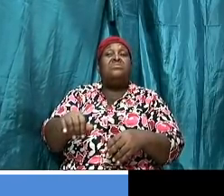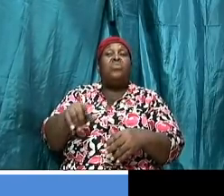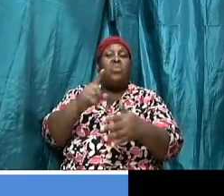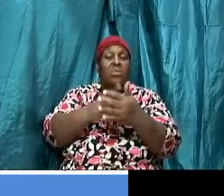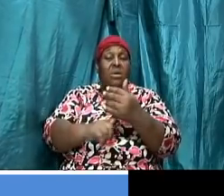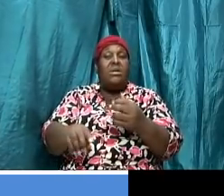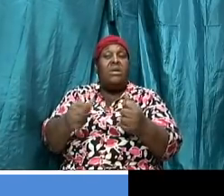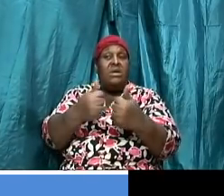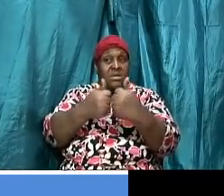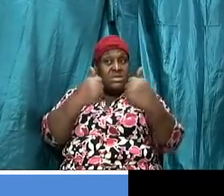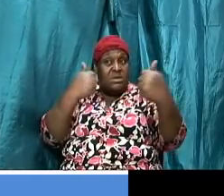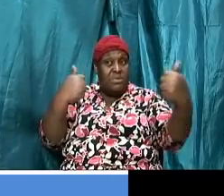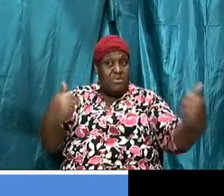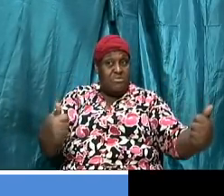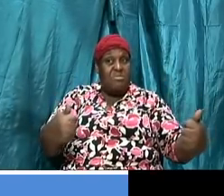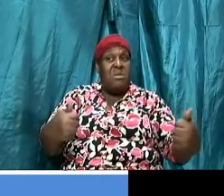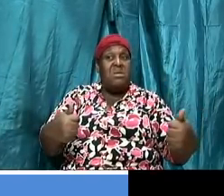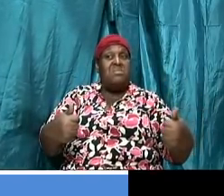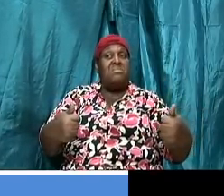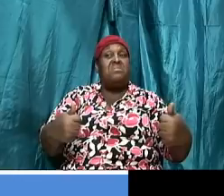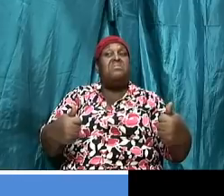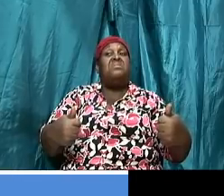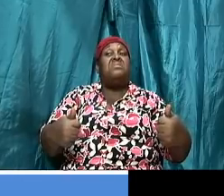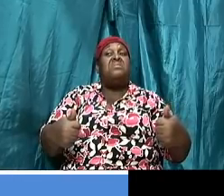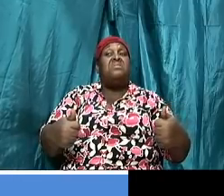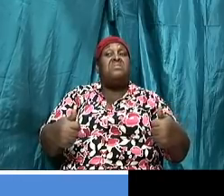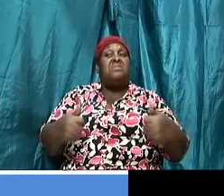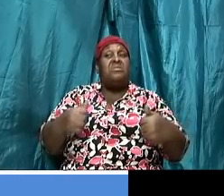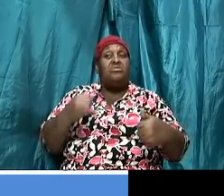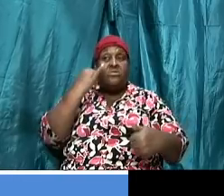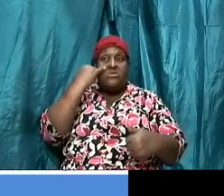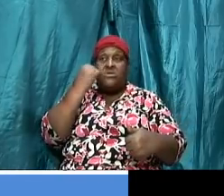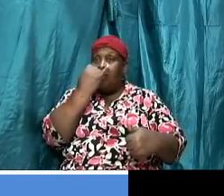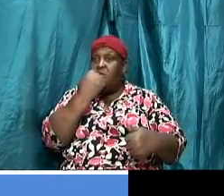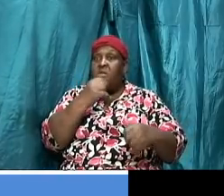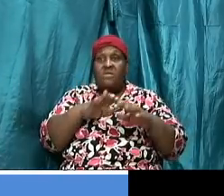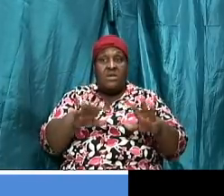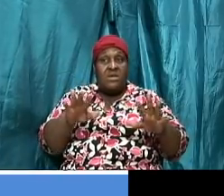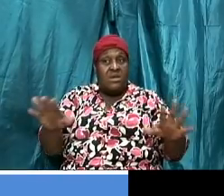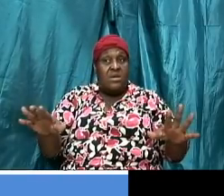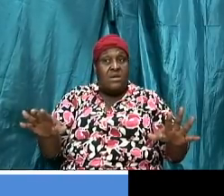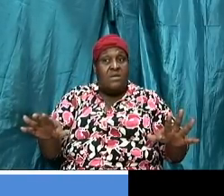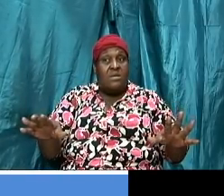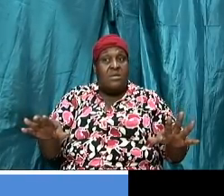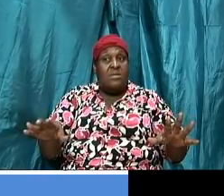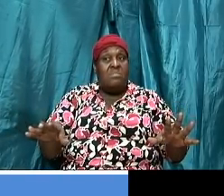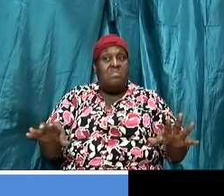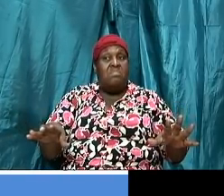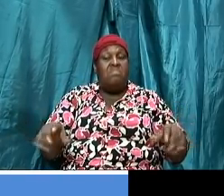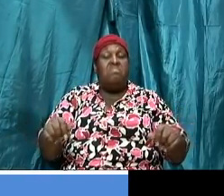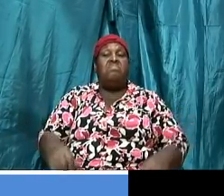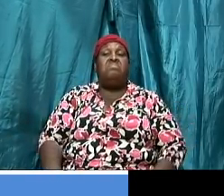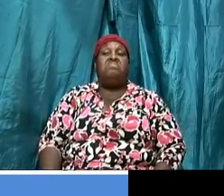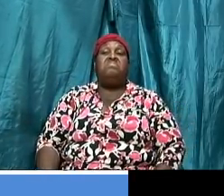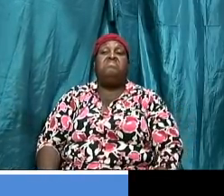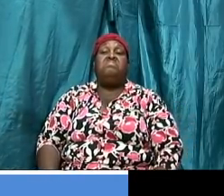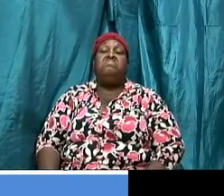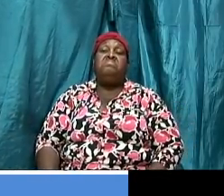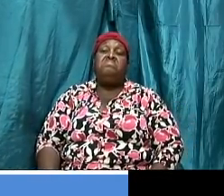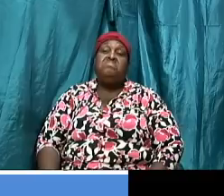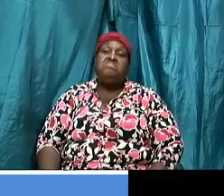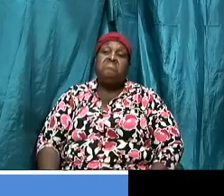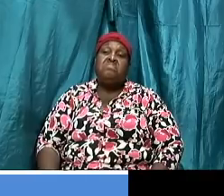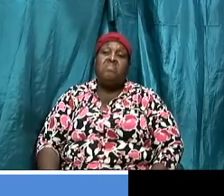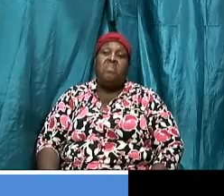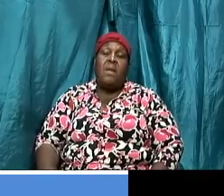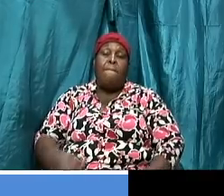are actually following the other ten. So it's the sign that represented the other ten. Now, to